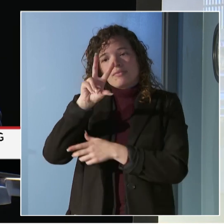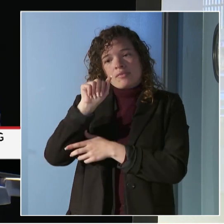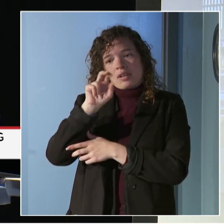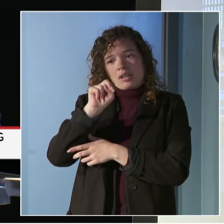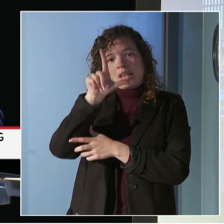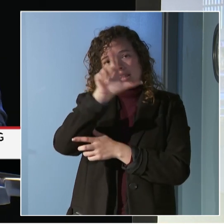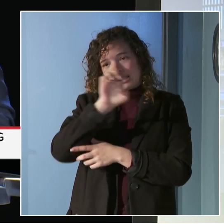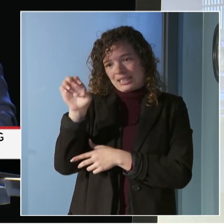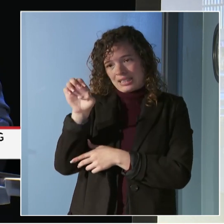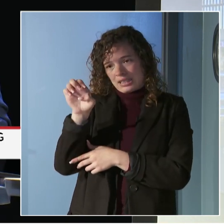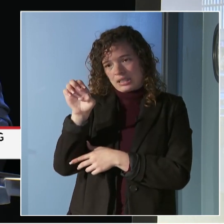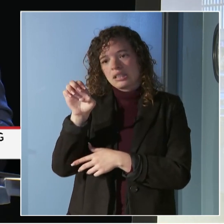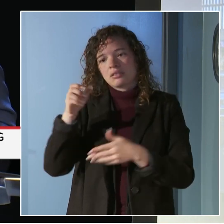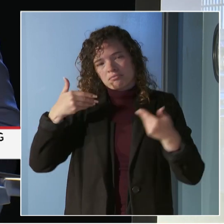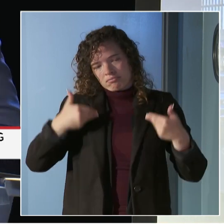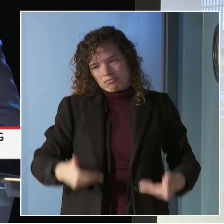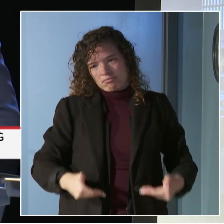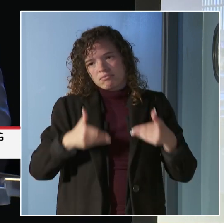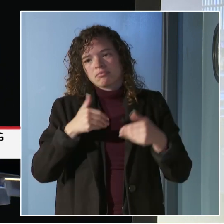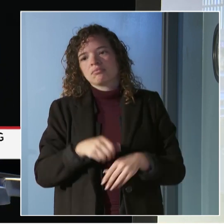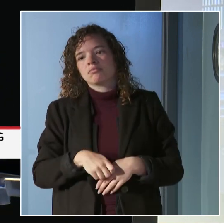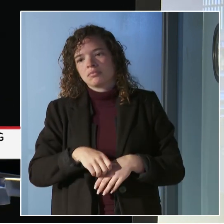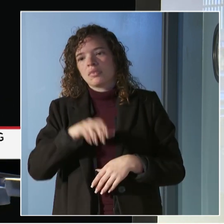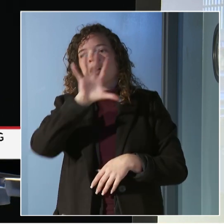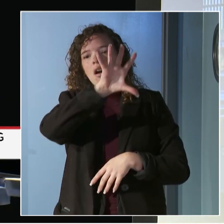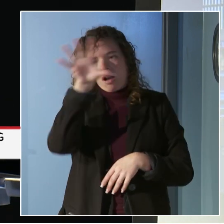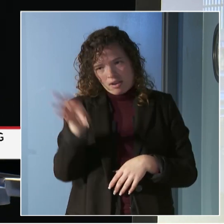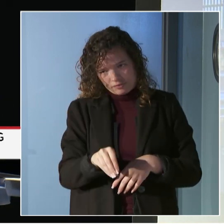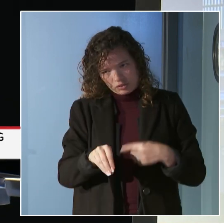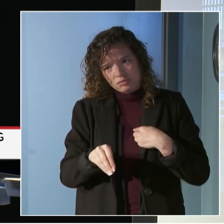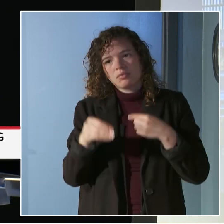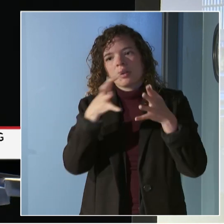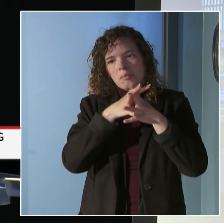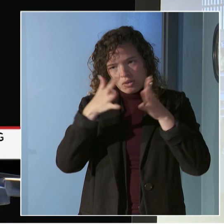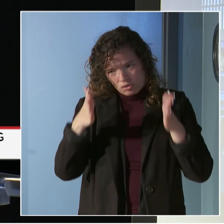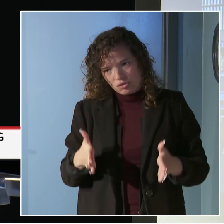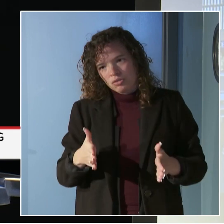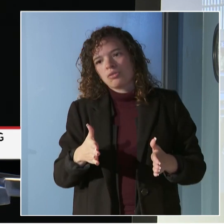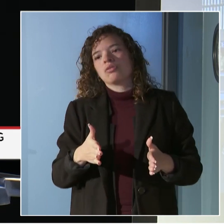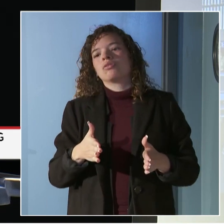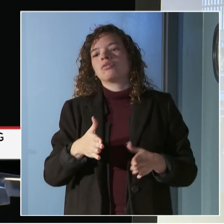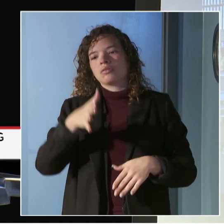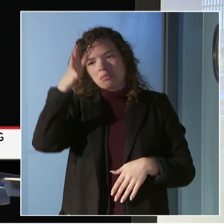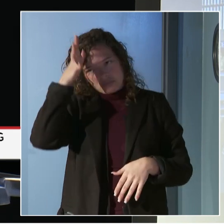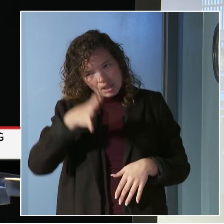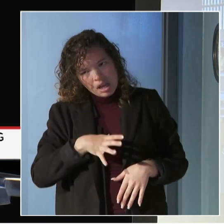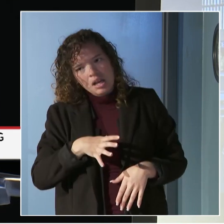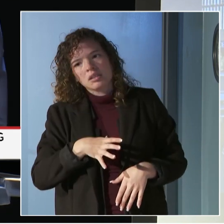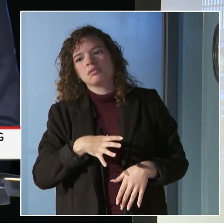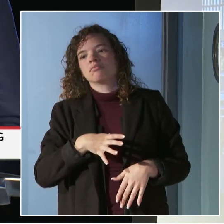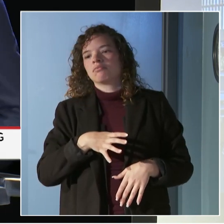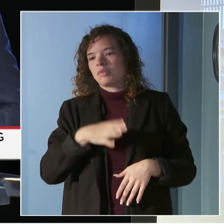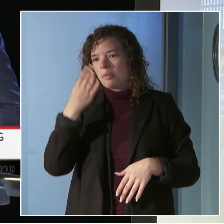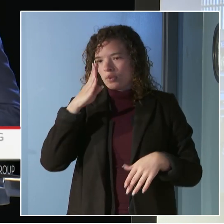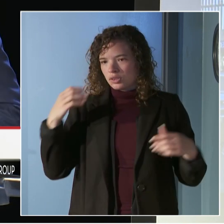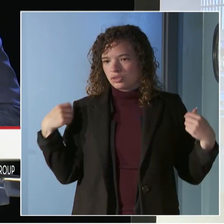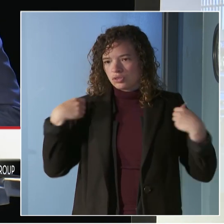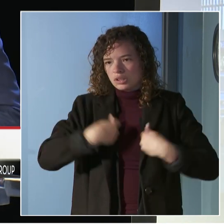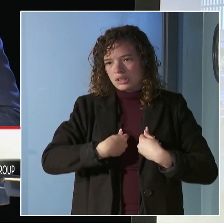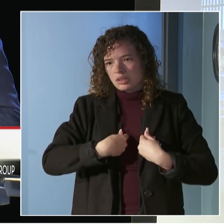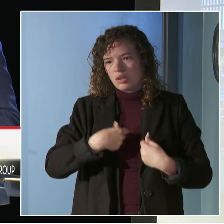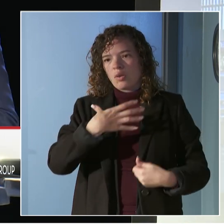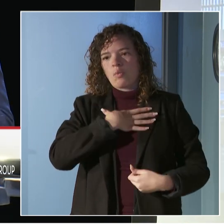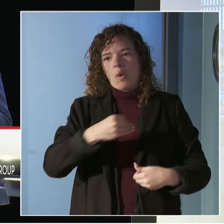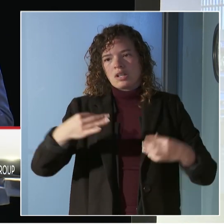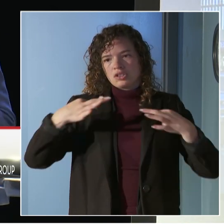Commission on Arts and Humanities. I'm an African-American man in a blue suit with a white shirt and a blue patterned tie. So my